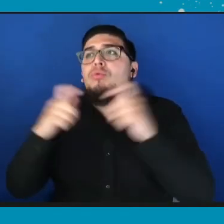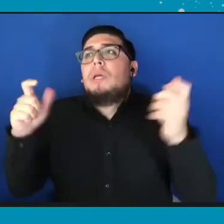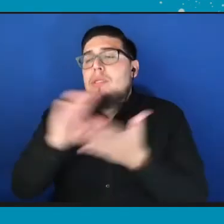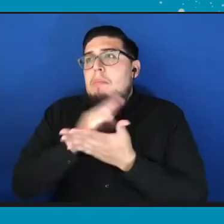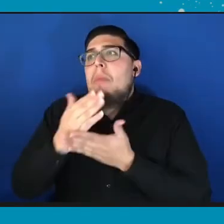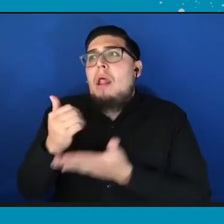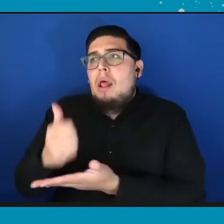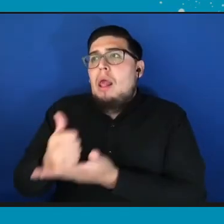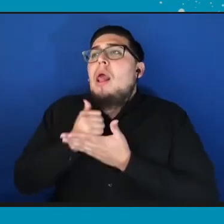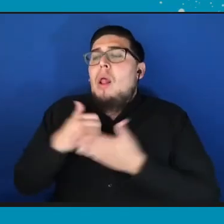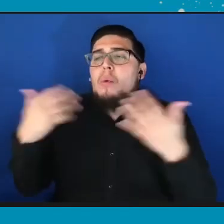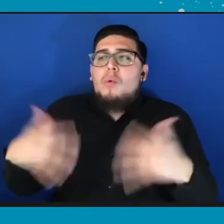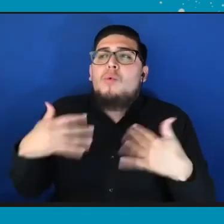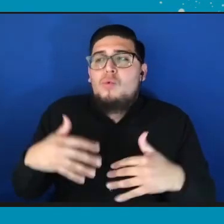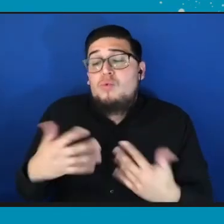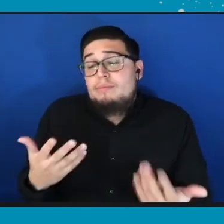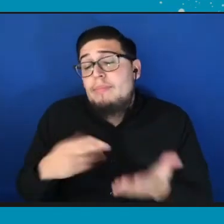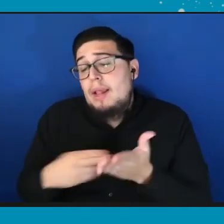frankly.